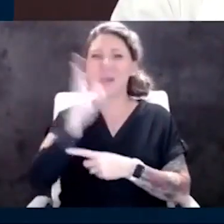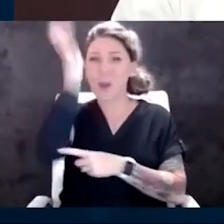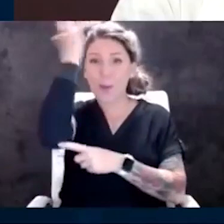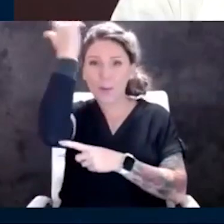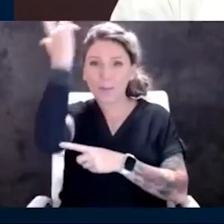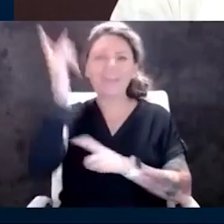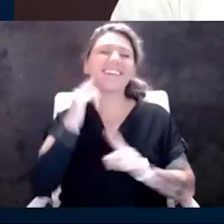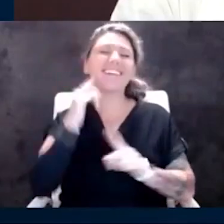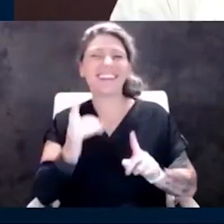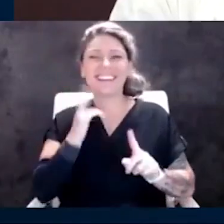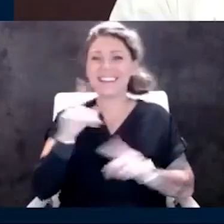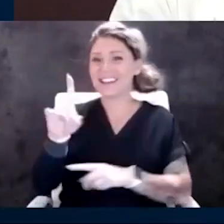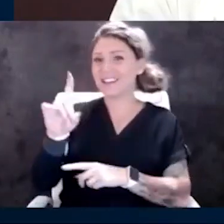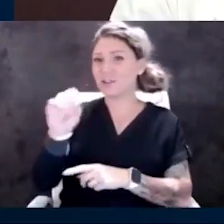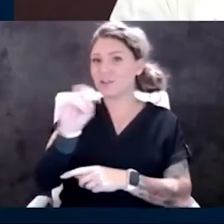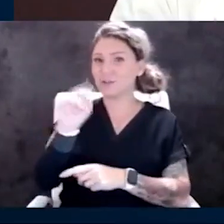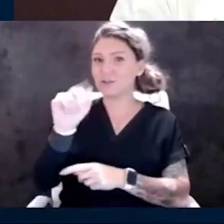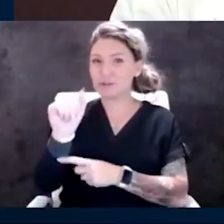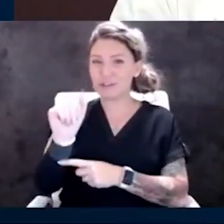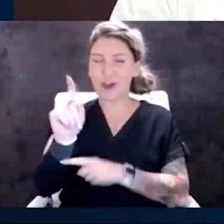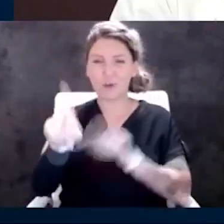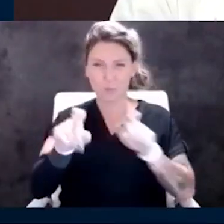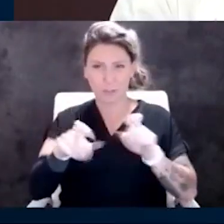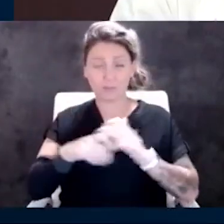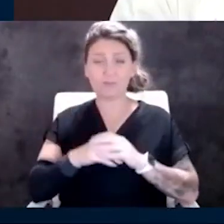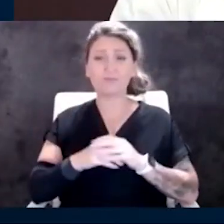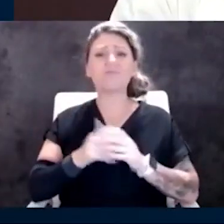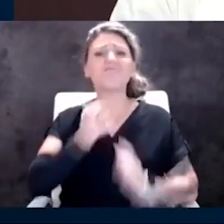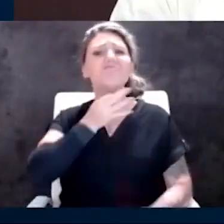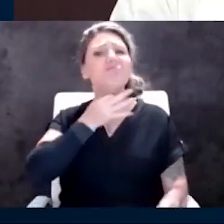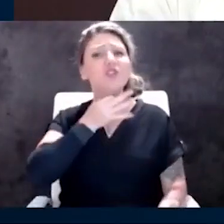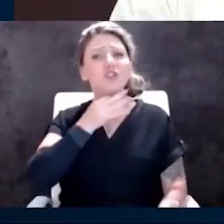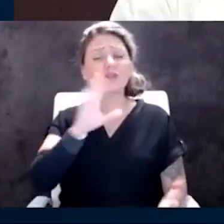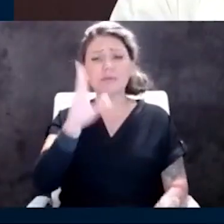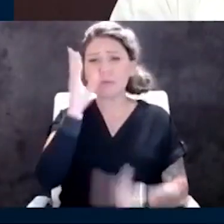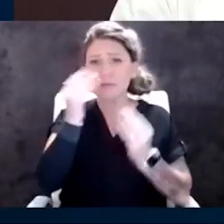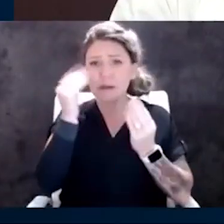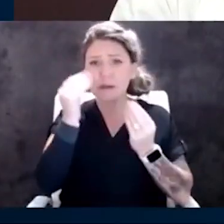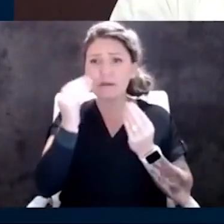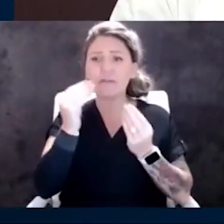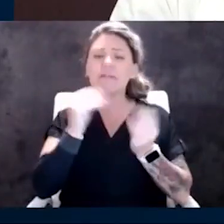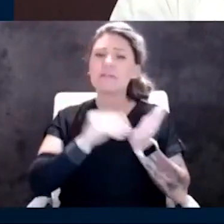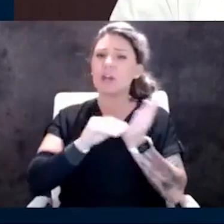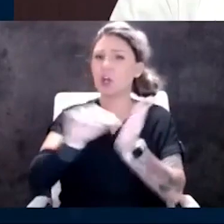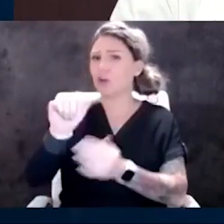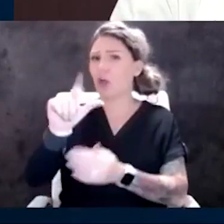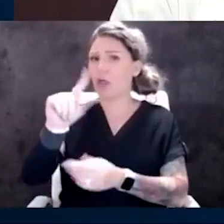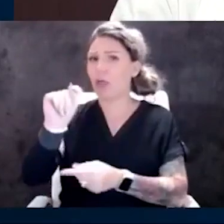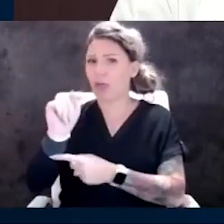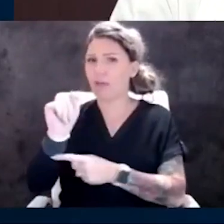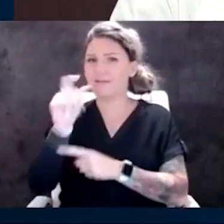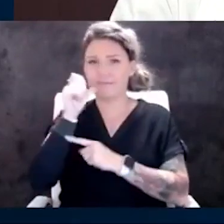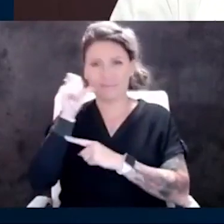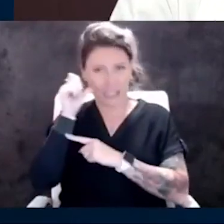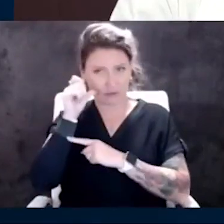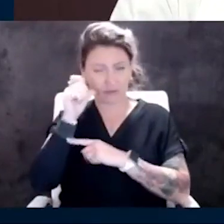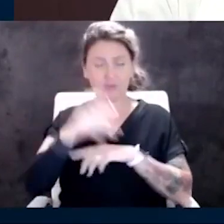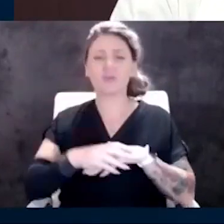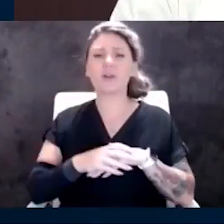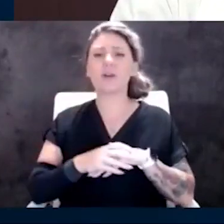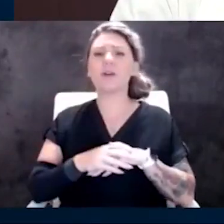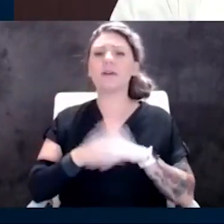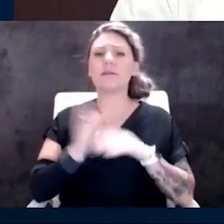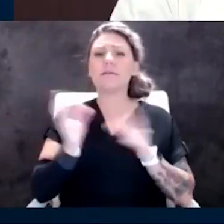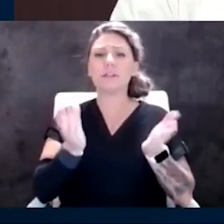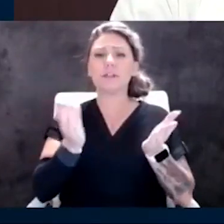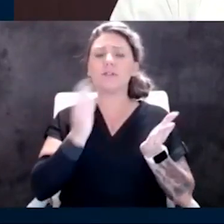Donna has a question, and I was curious your thoughts about this. Dr. Alt was on yesterday and talked about that the Pfizer vaccine